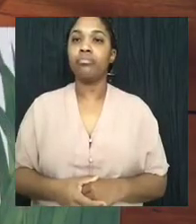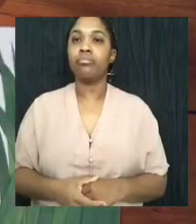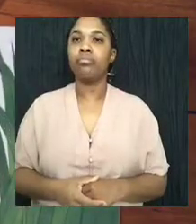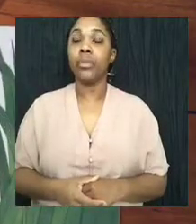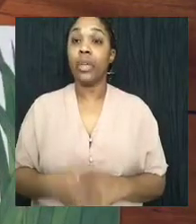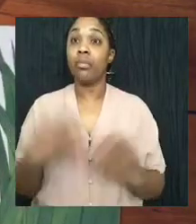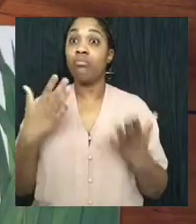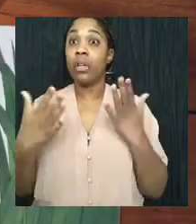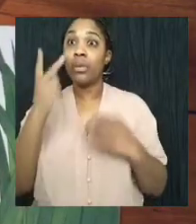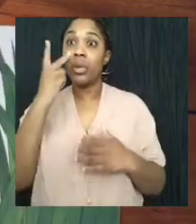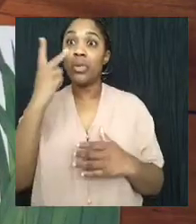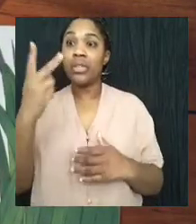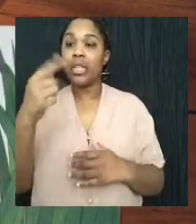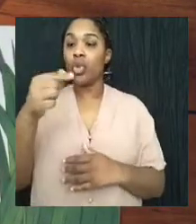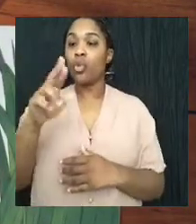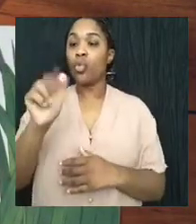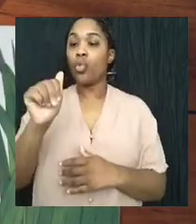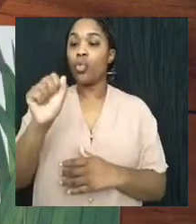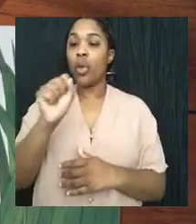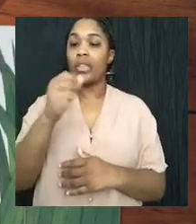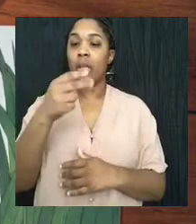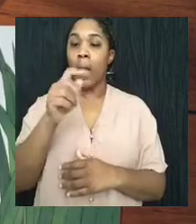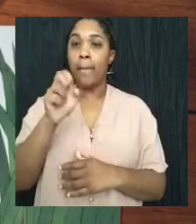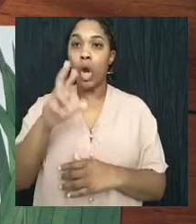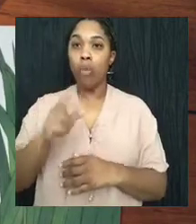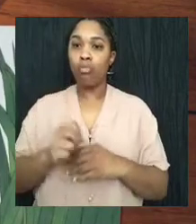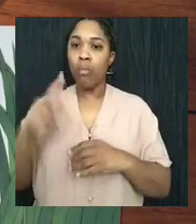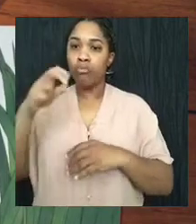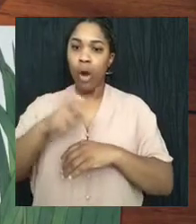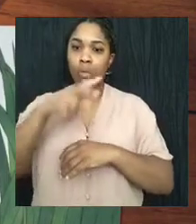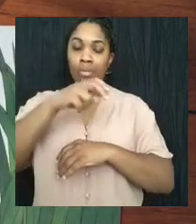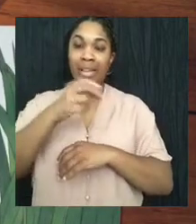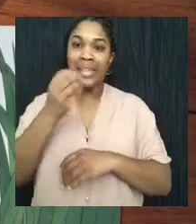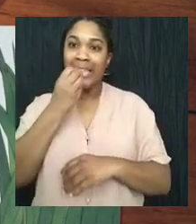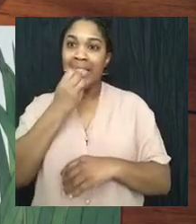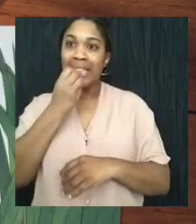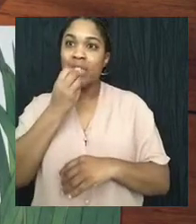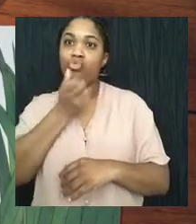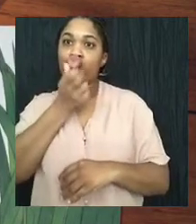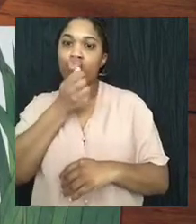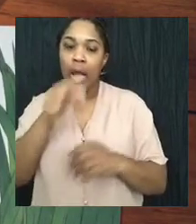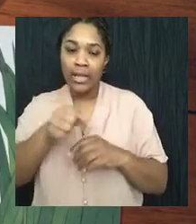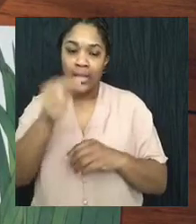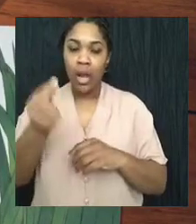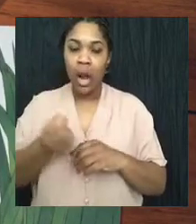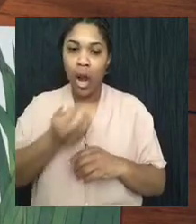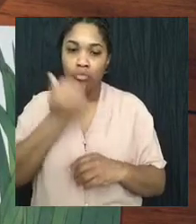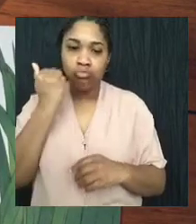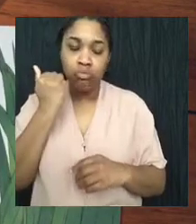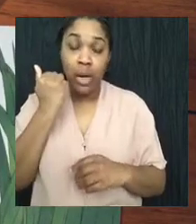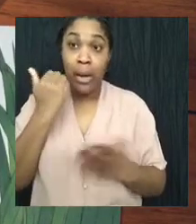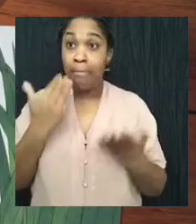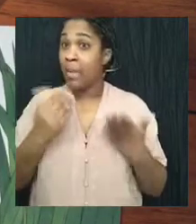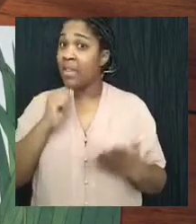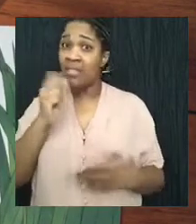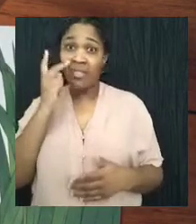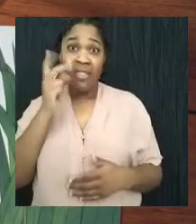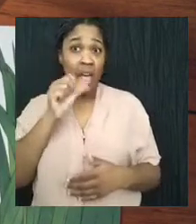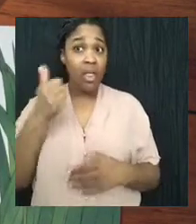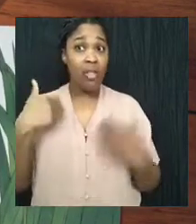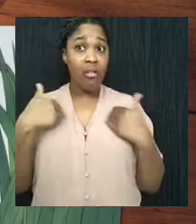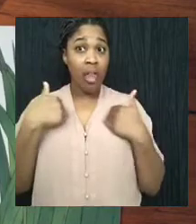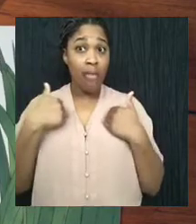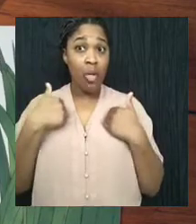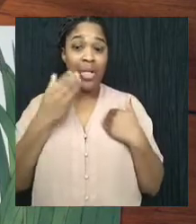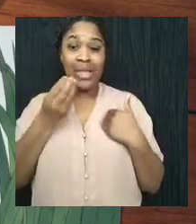You might see a grasshopper eating a blade of grass. You may not see another animal eat the grasshopper, but you